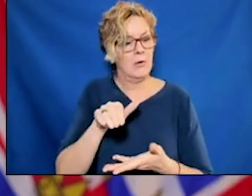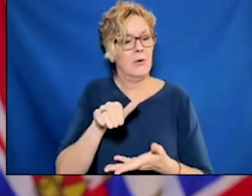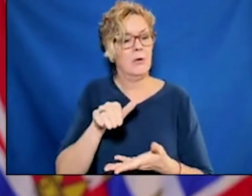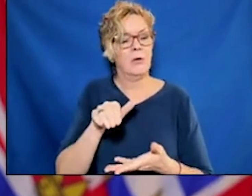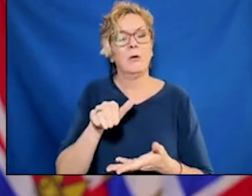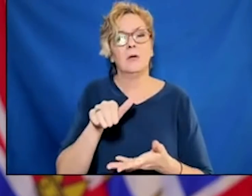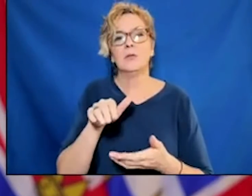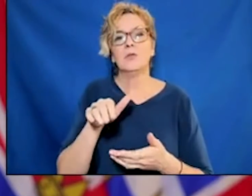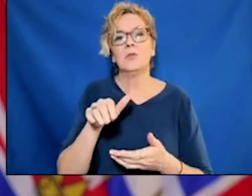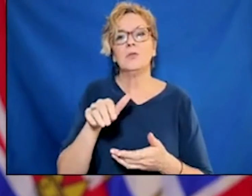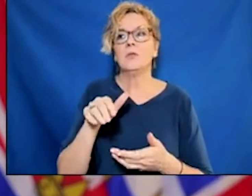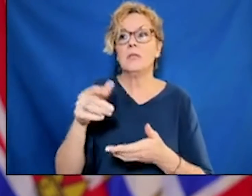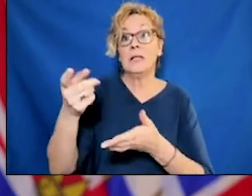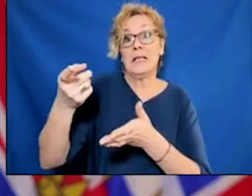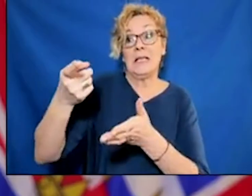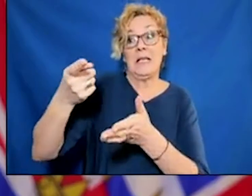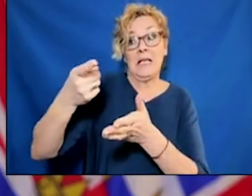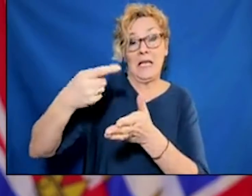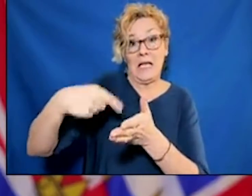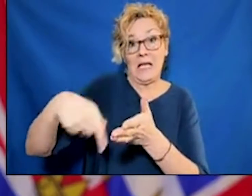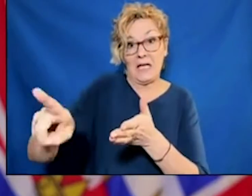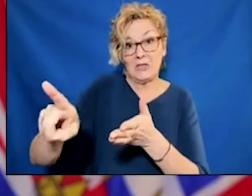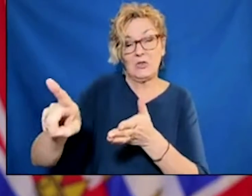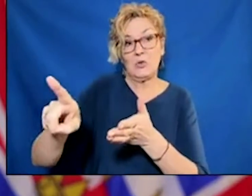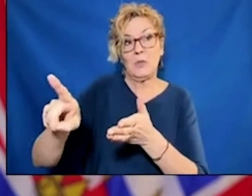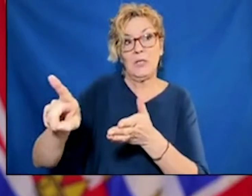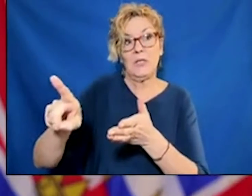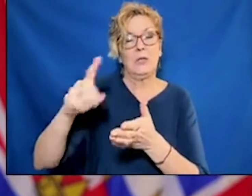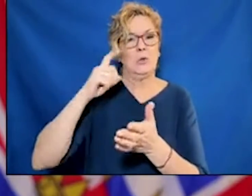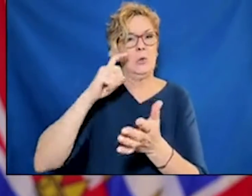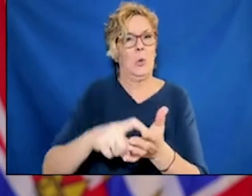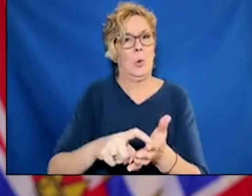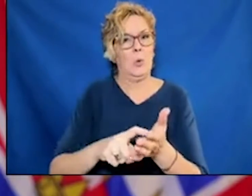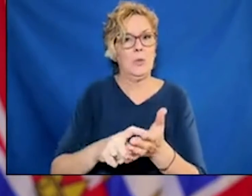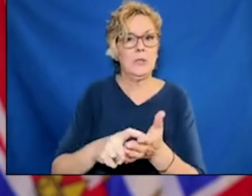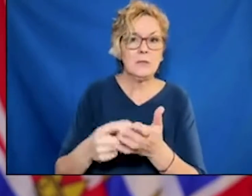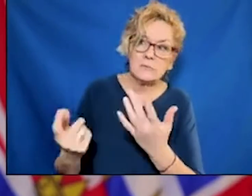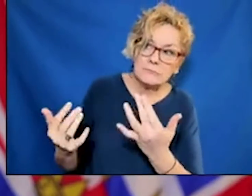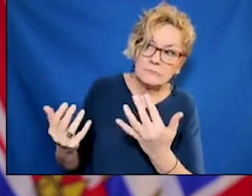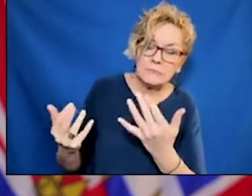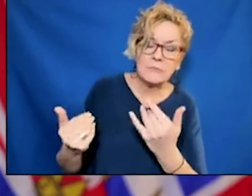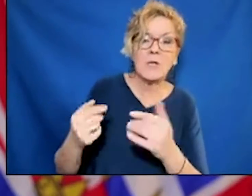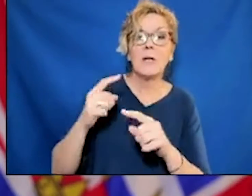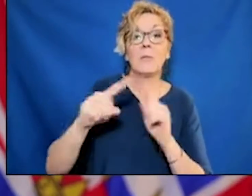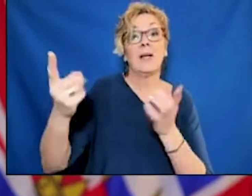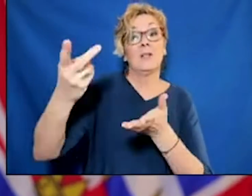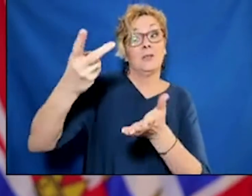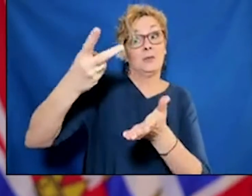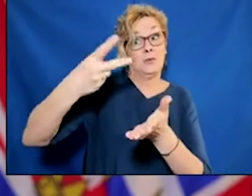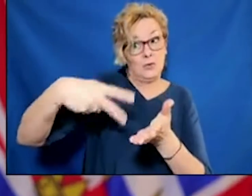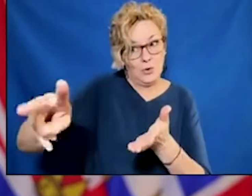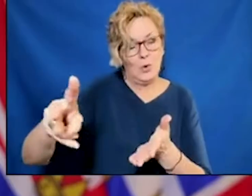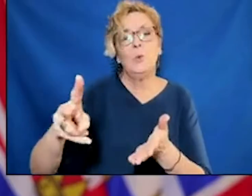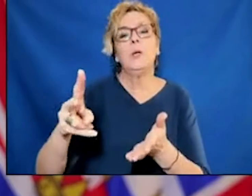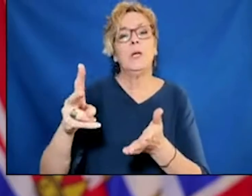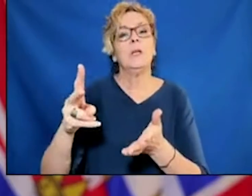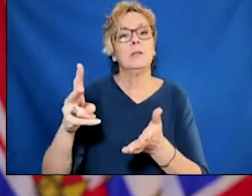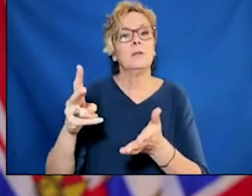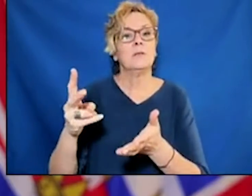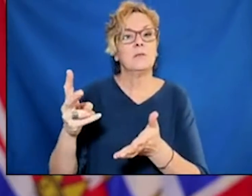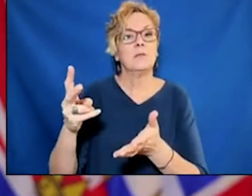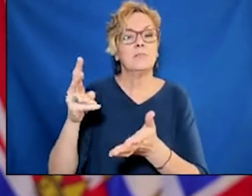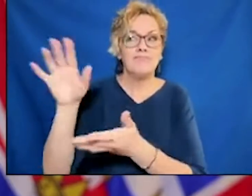the supply comes back up again very quickly, next week is where we'll be most affected. We received those numbers over the